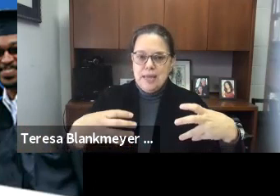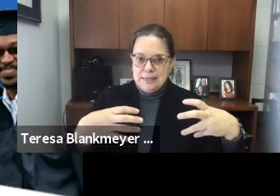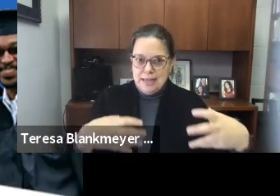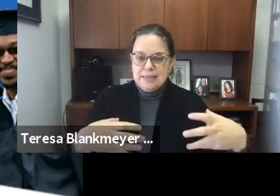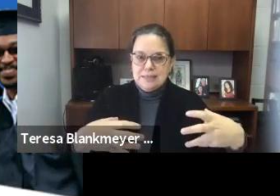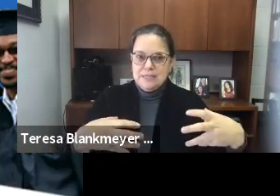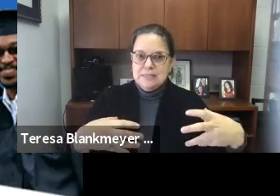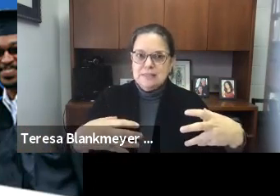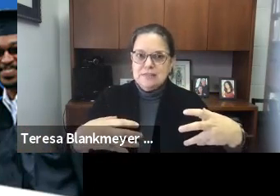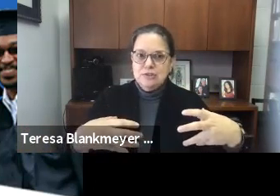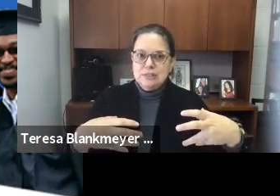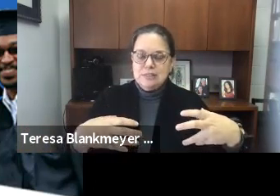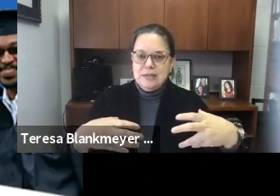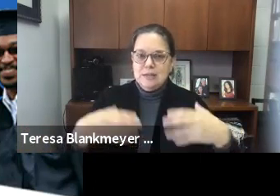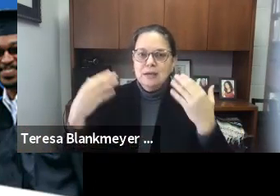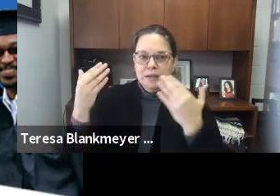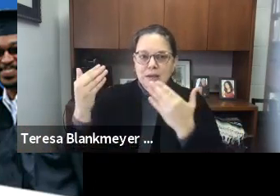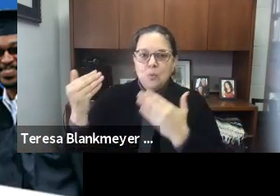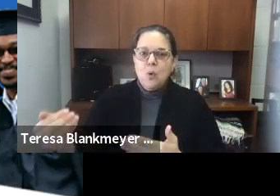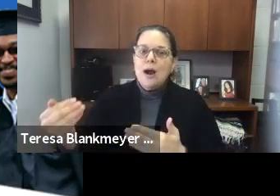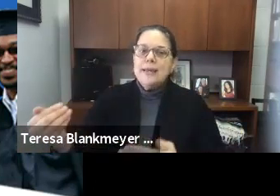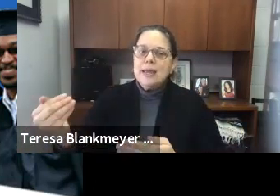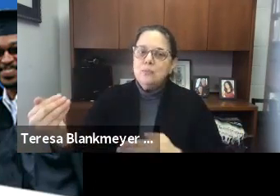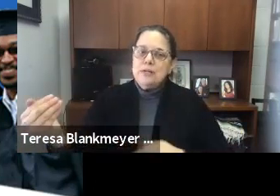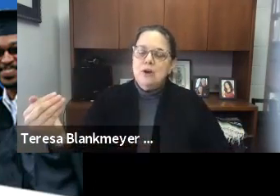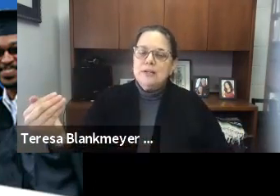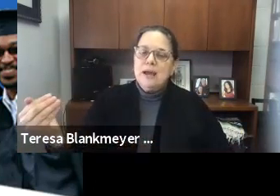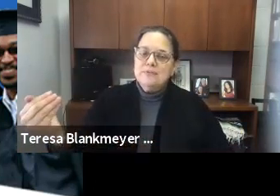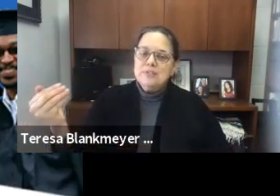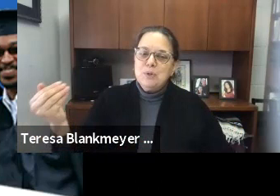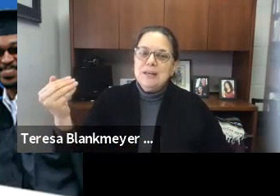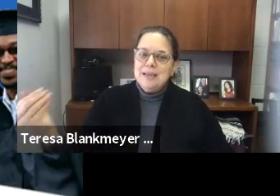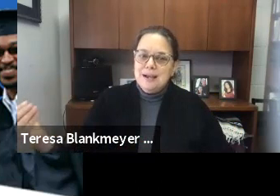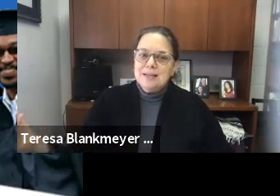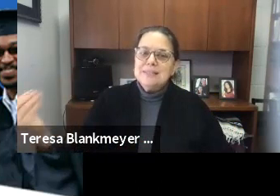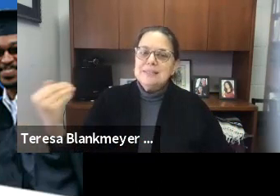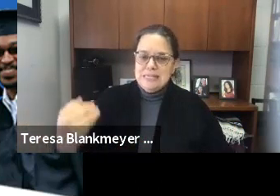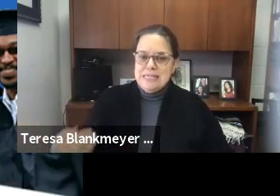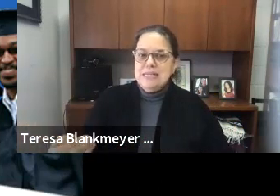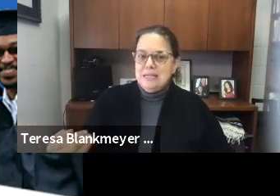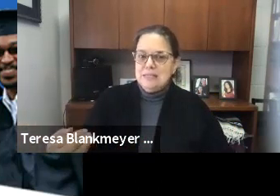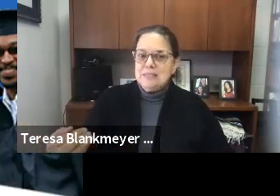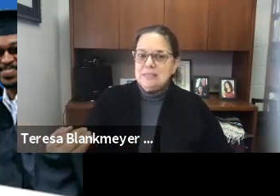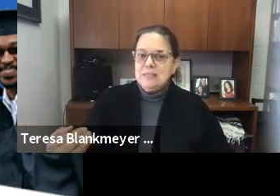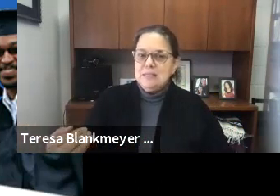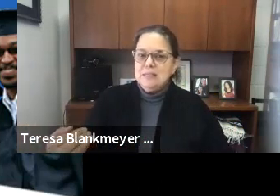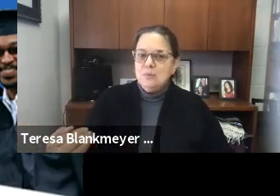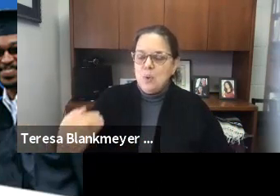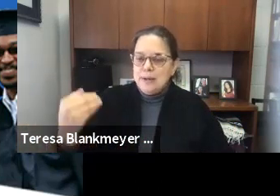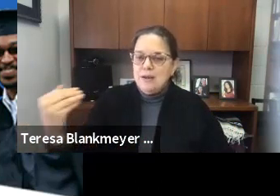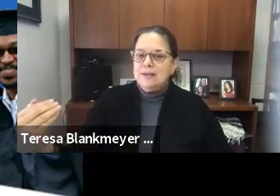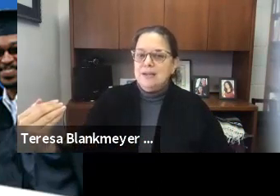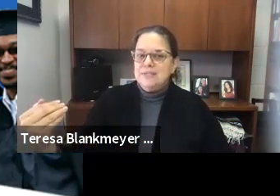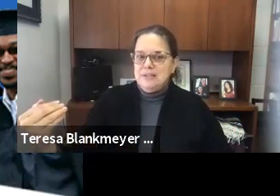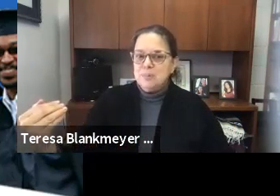individuals at an academic institution saying, why can we not have someone like us leading us?